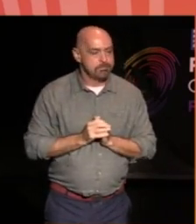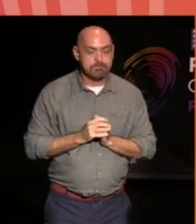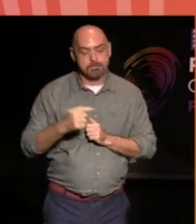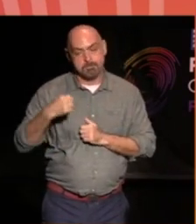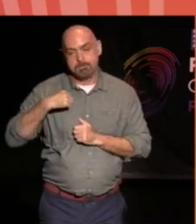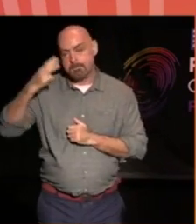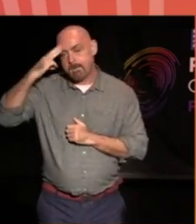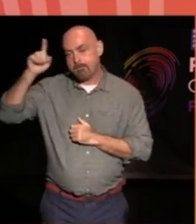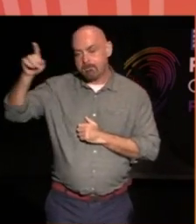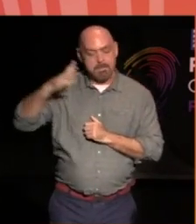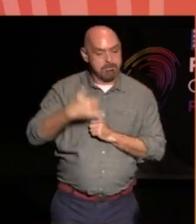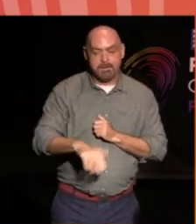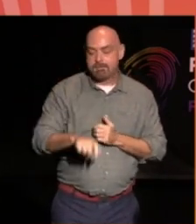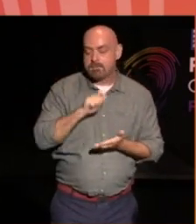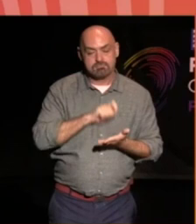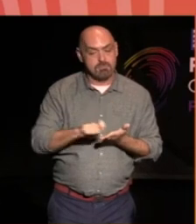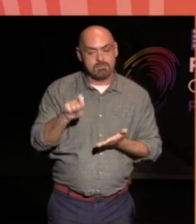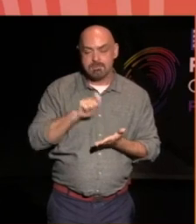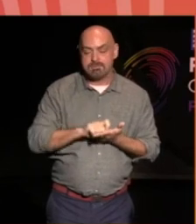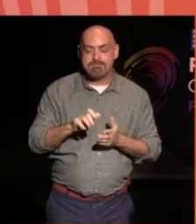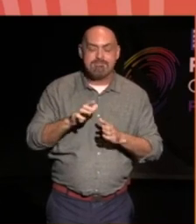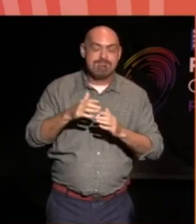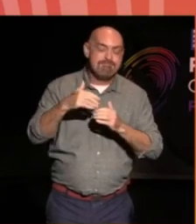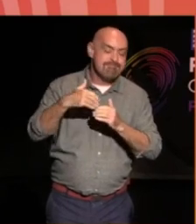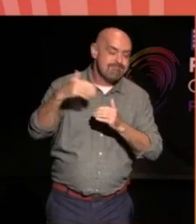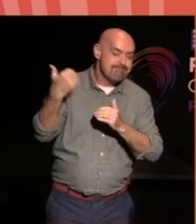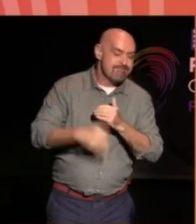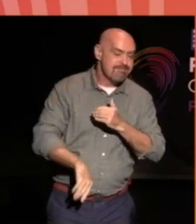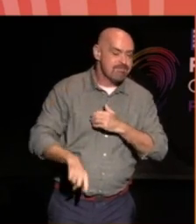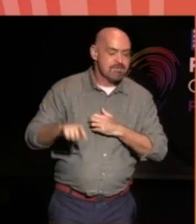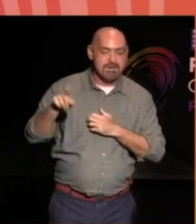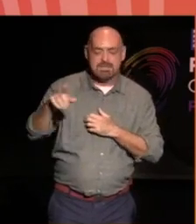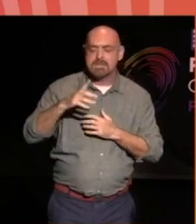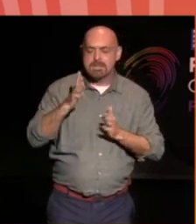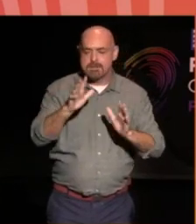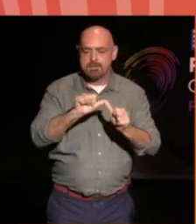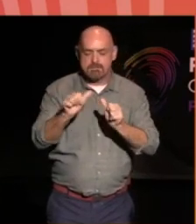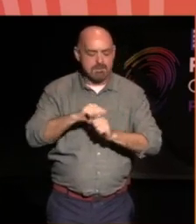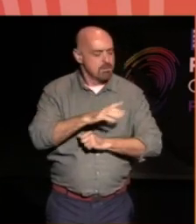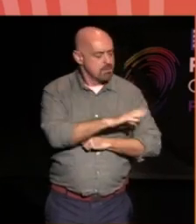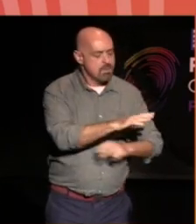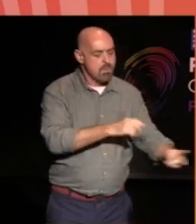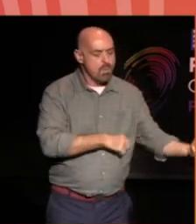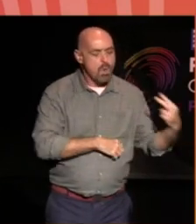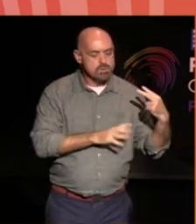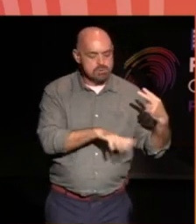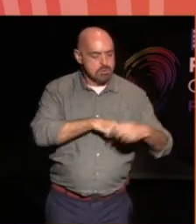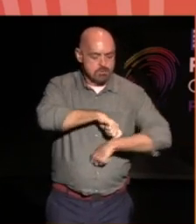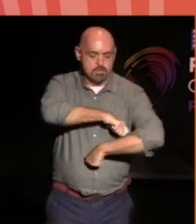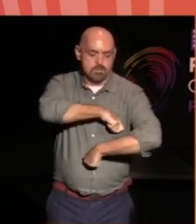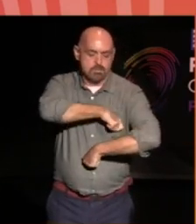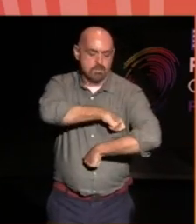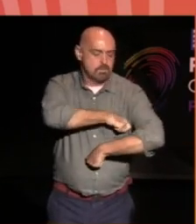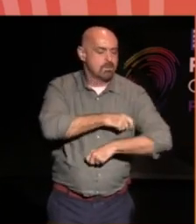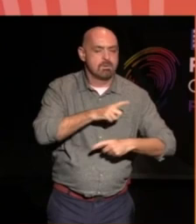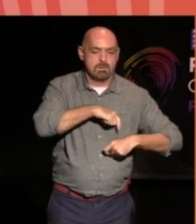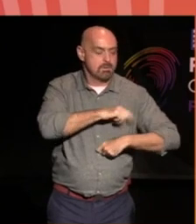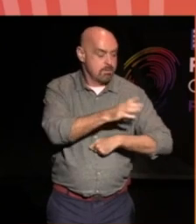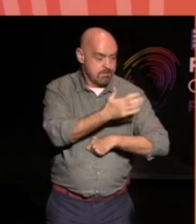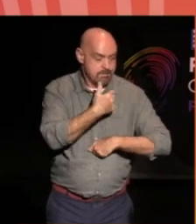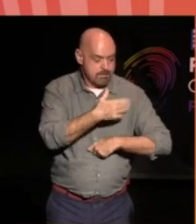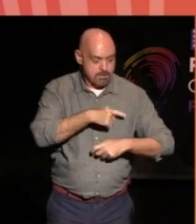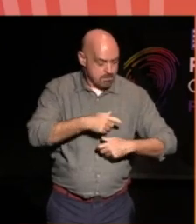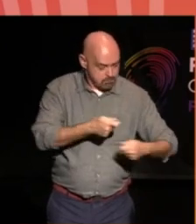My mother never writes anything down. She prefers for me to watch her in the act, follow and